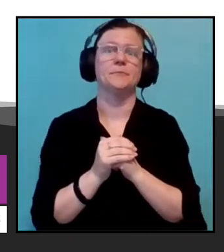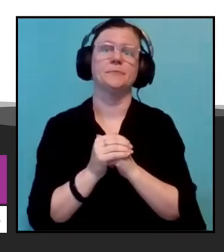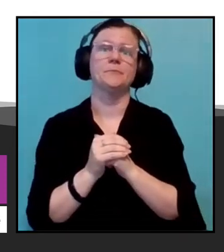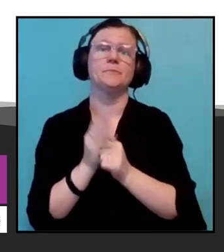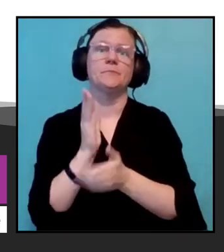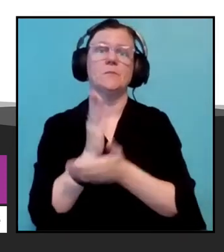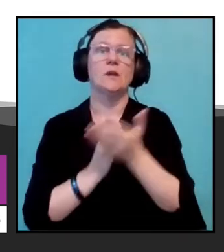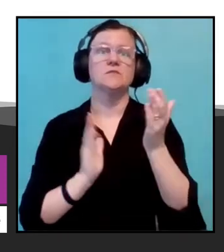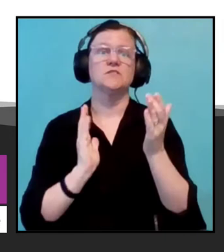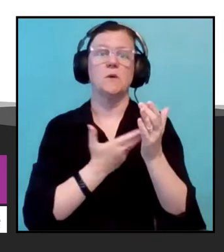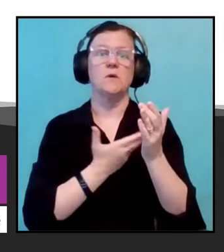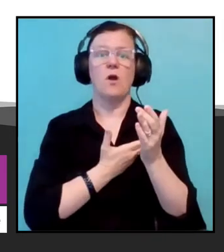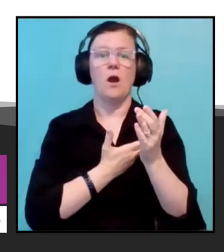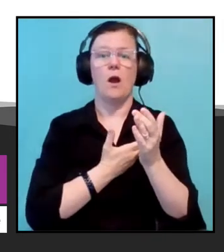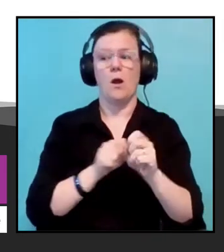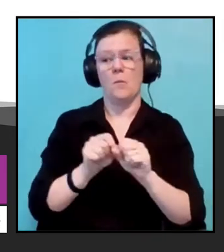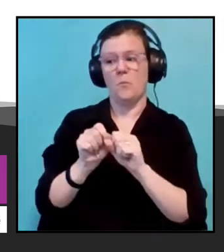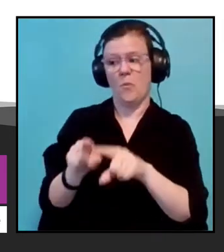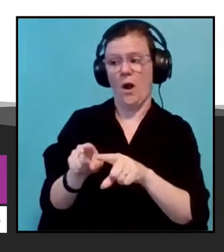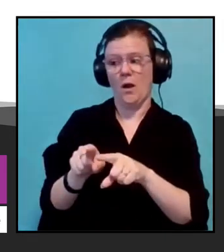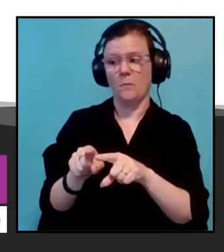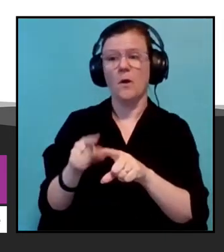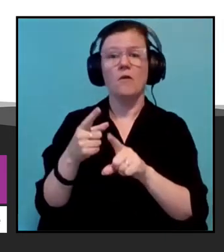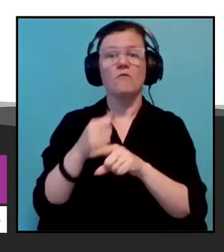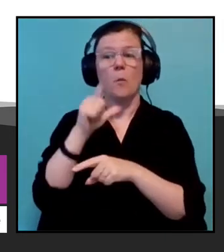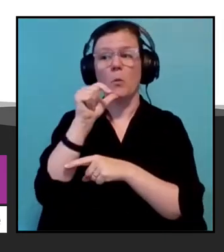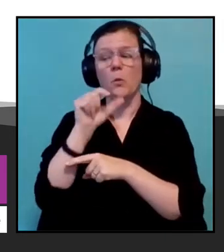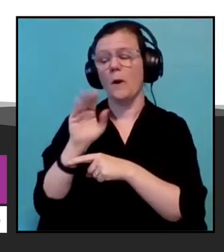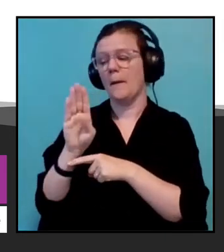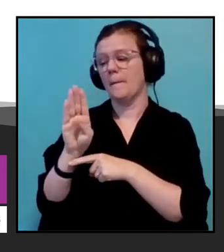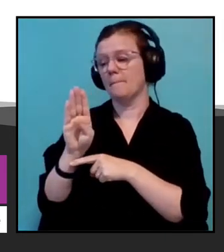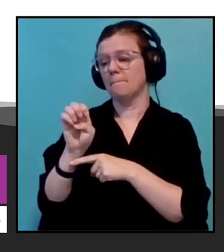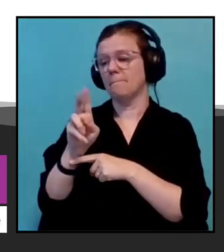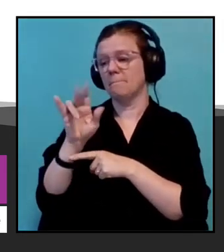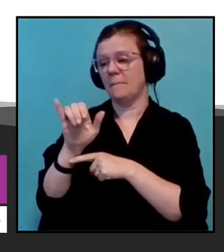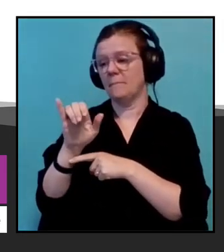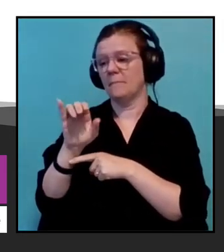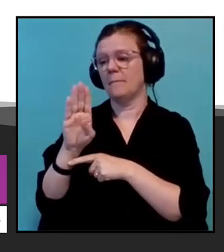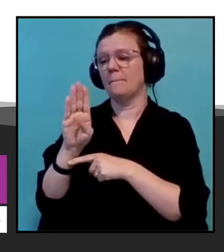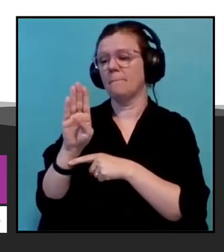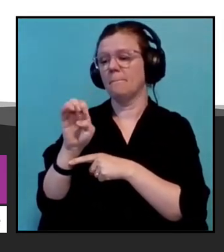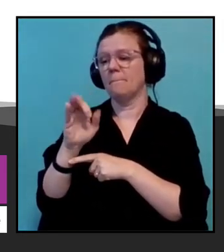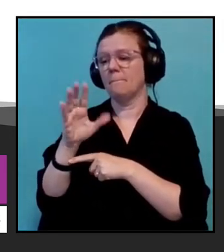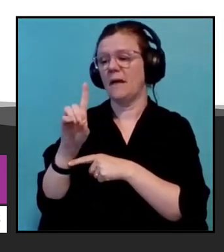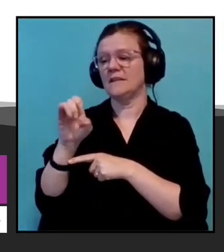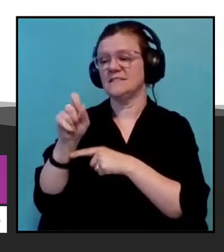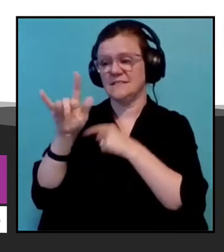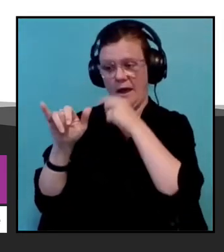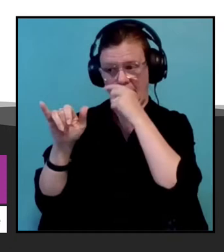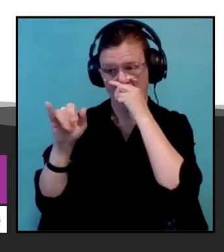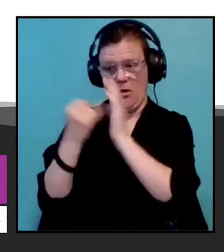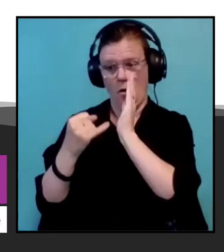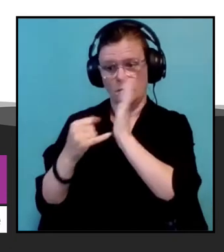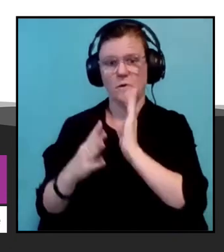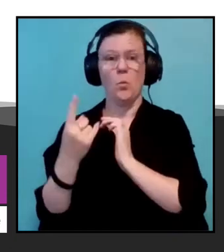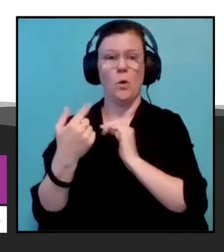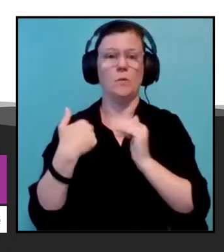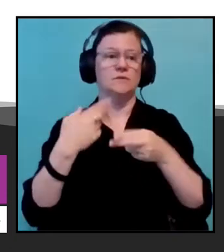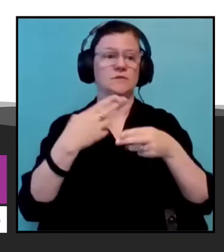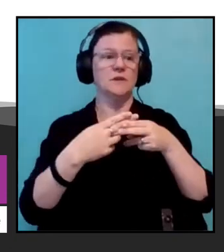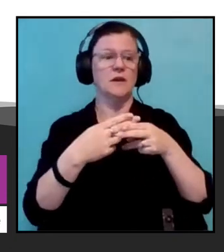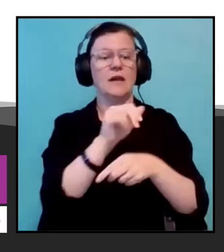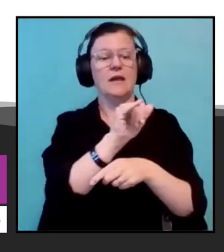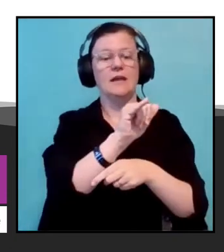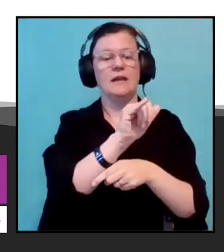were inspired by Bed-Stuy artists. As you can see, our first one that we came up with was It Was All a Dream by